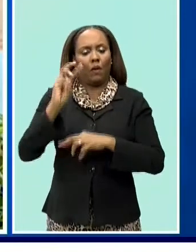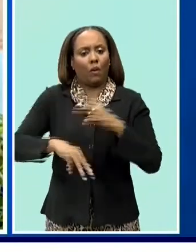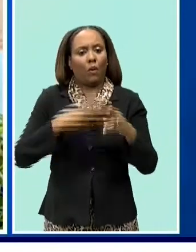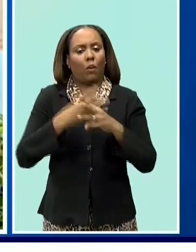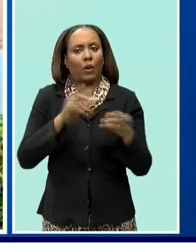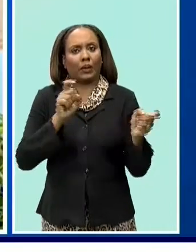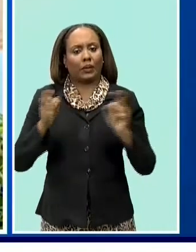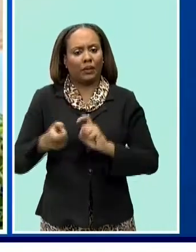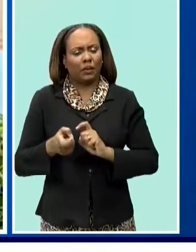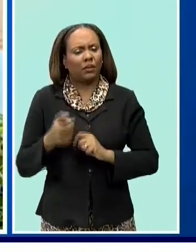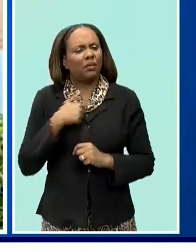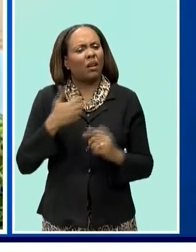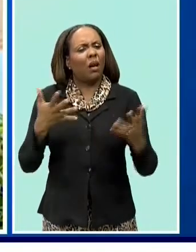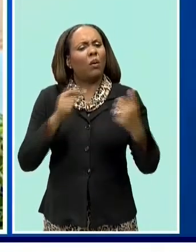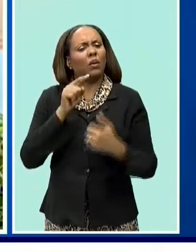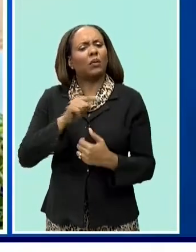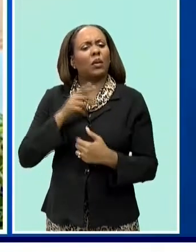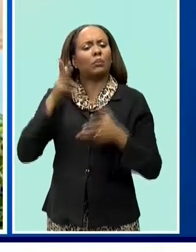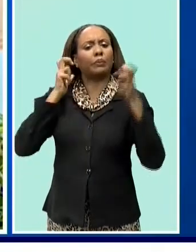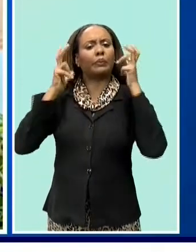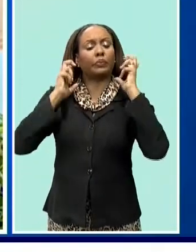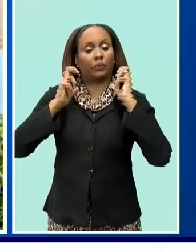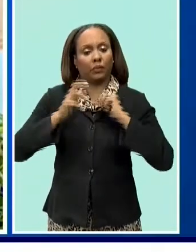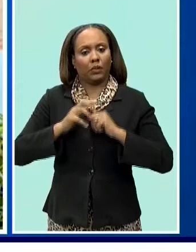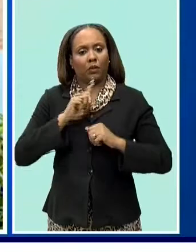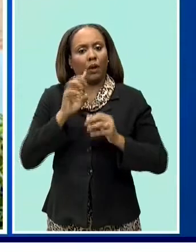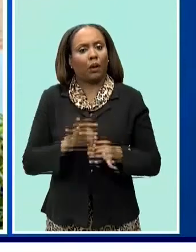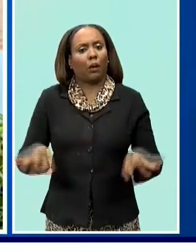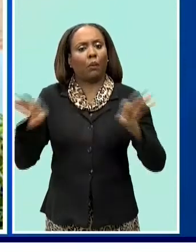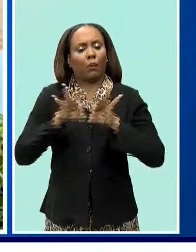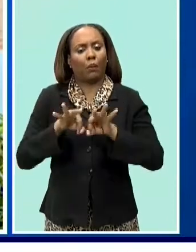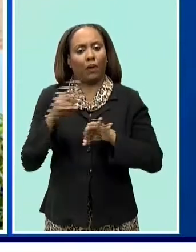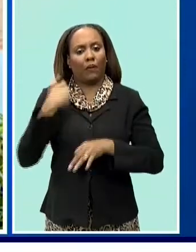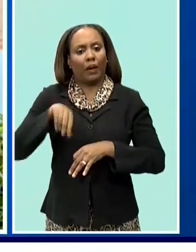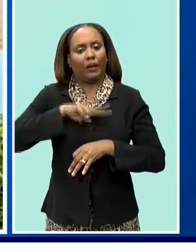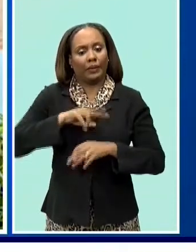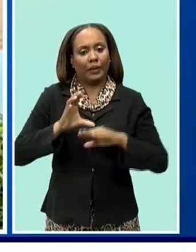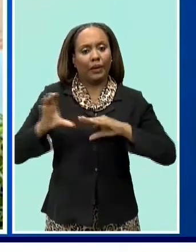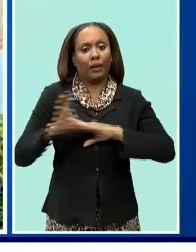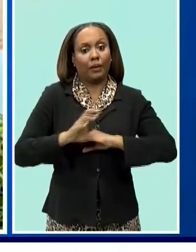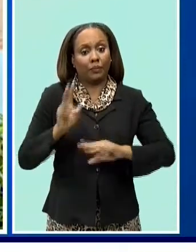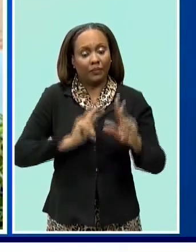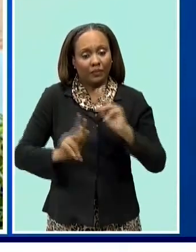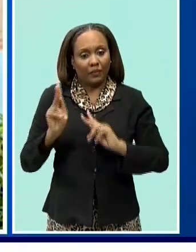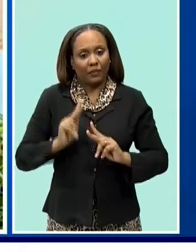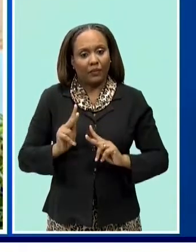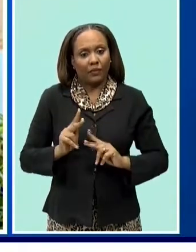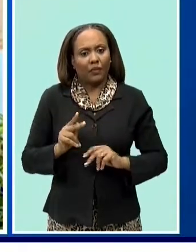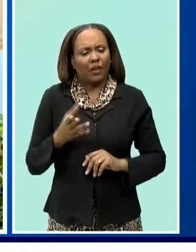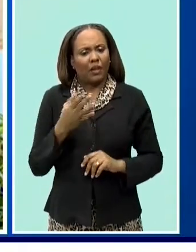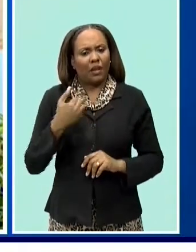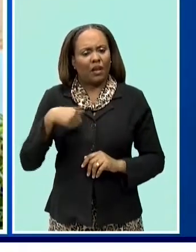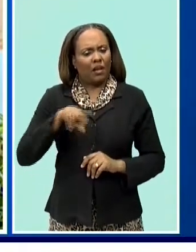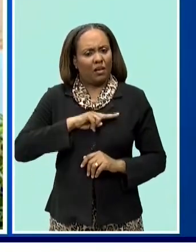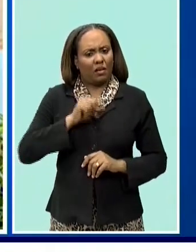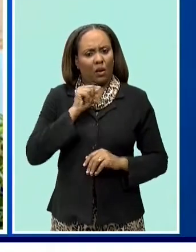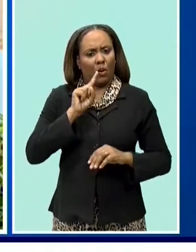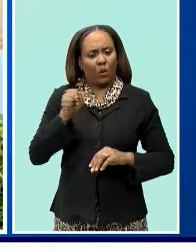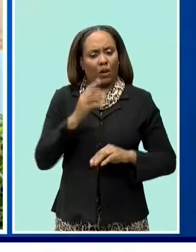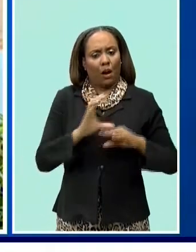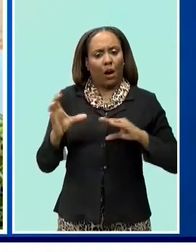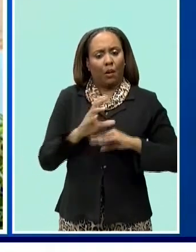believe this is a very important session for us as a region and for us as a country as it relates